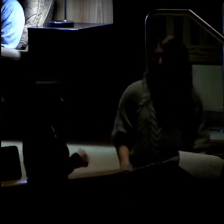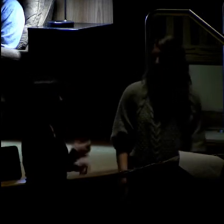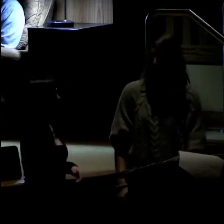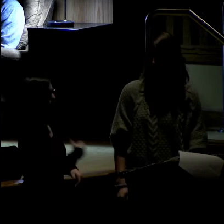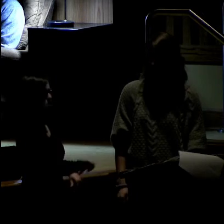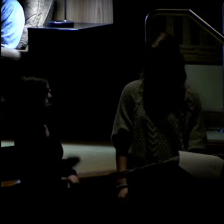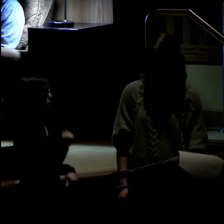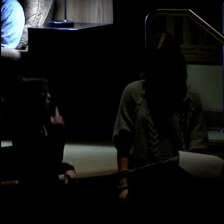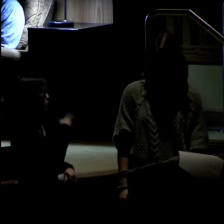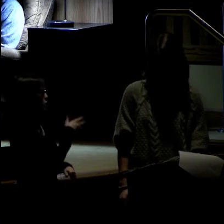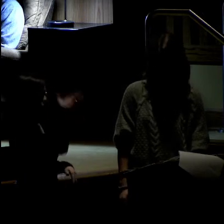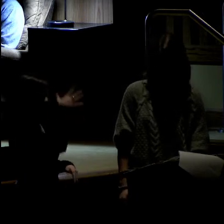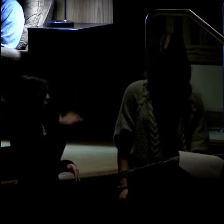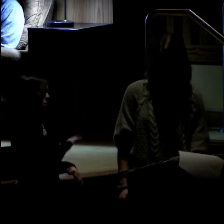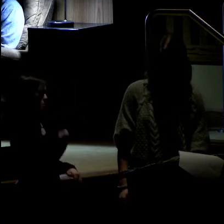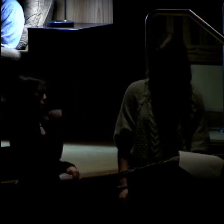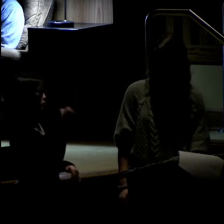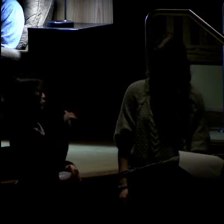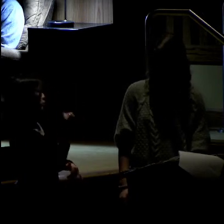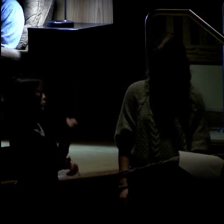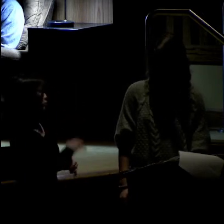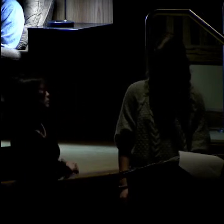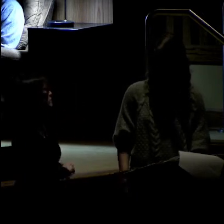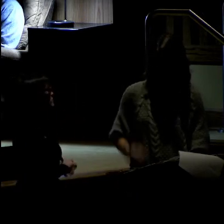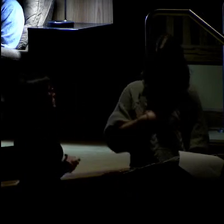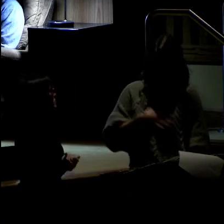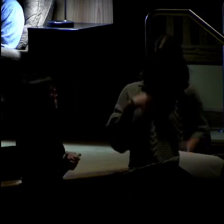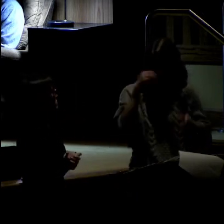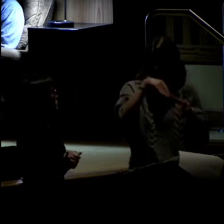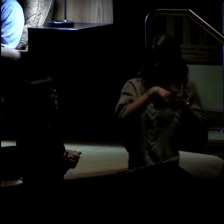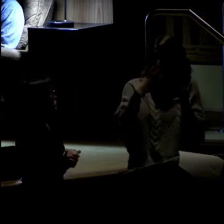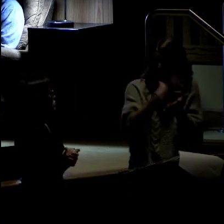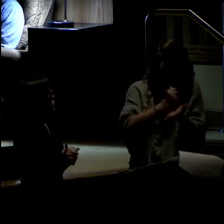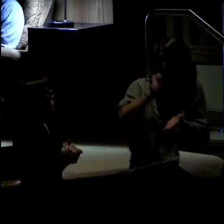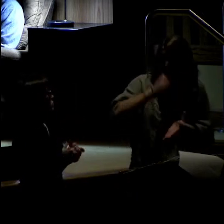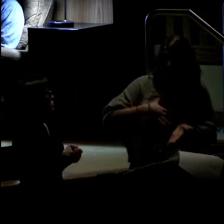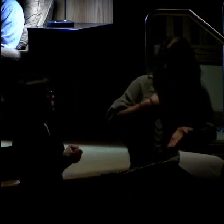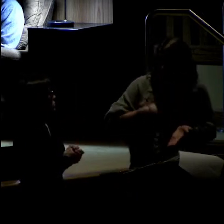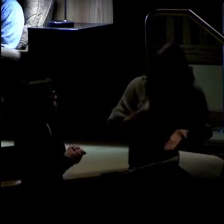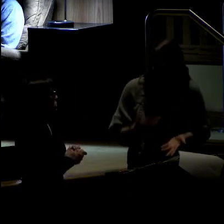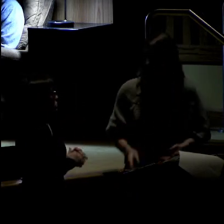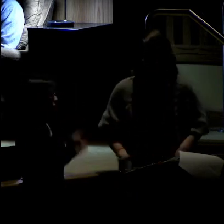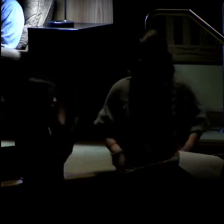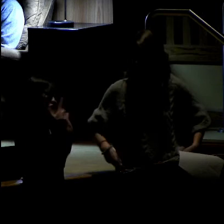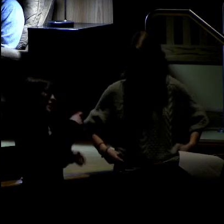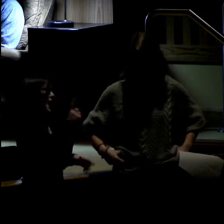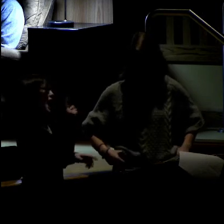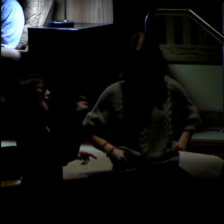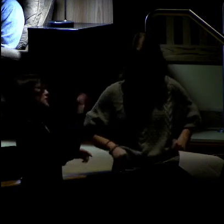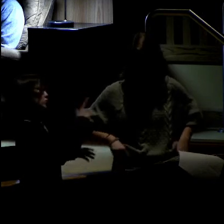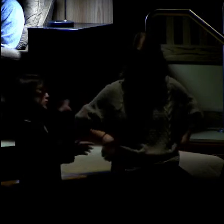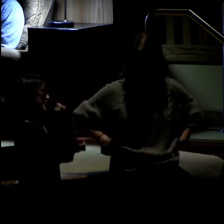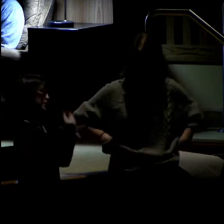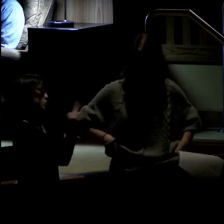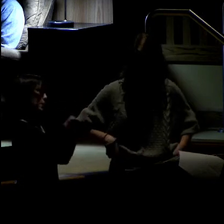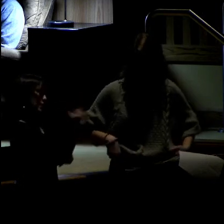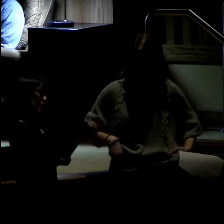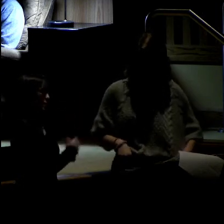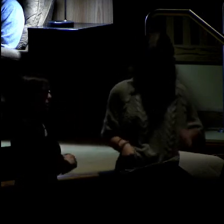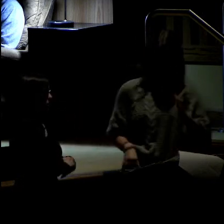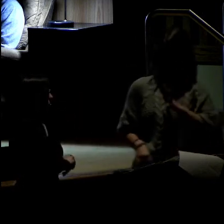proud of you. Can I put this in the offering plate tomorrow, Mom? I don't know, Sammy. You're going to have to ask your sisters about that one. It's fine with me.